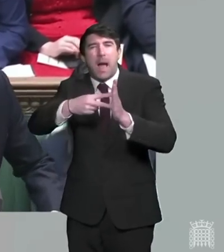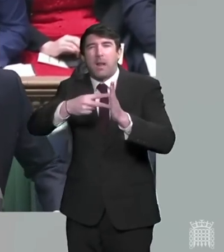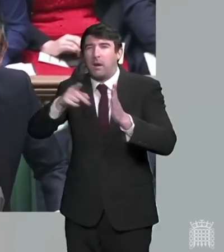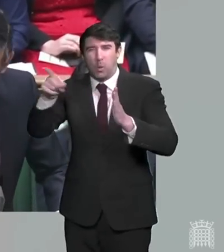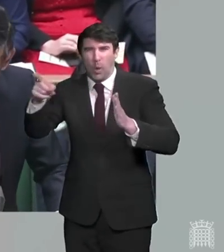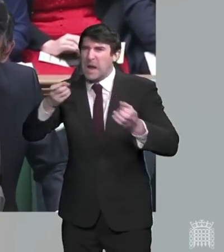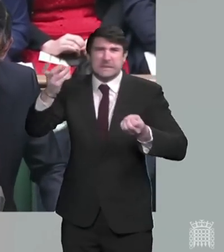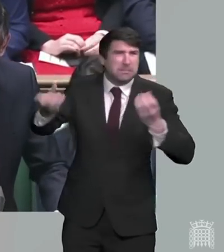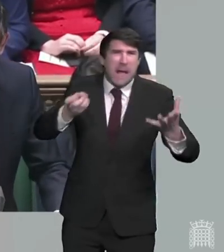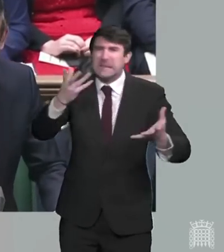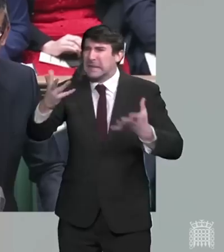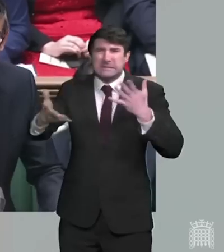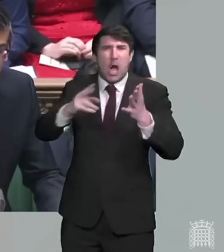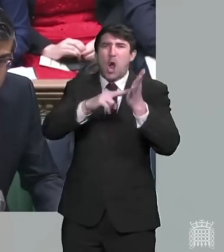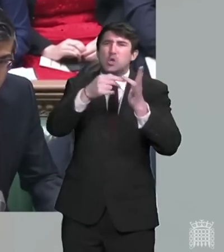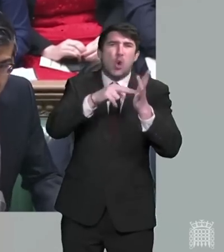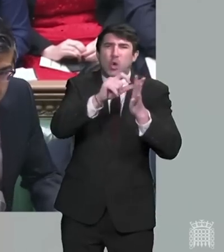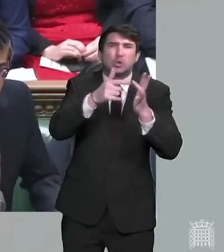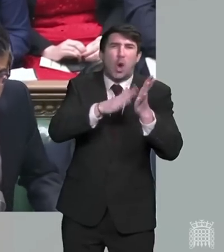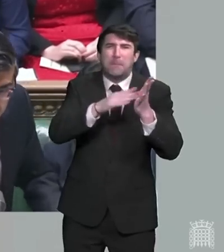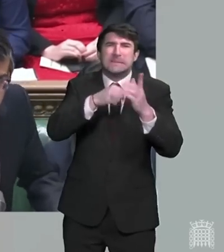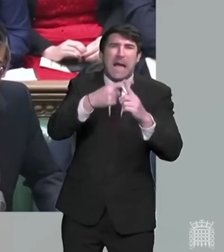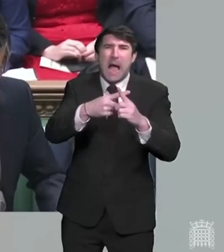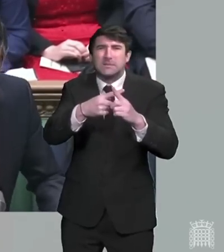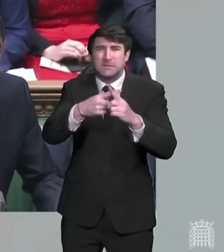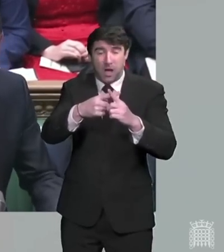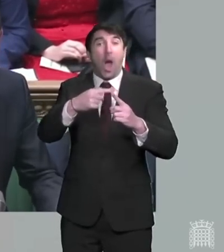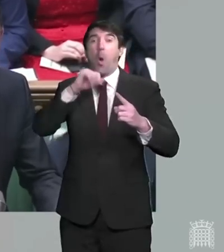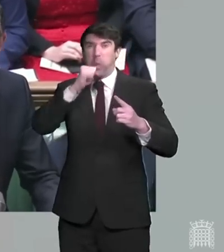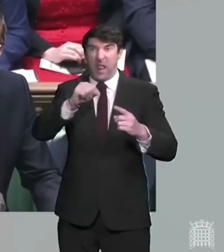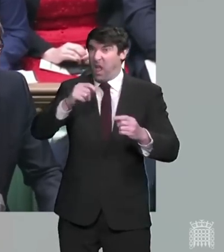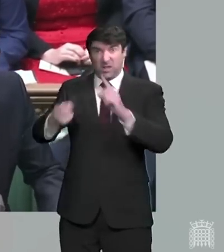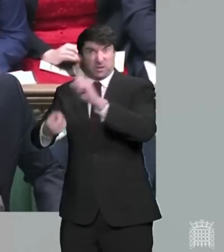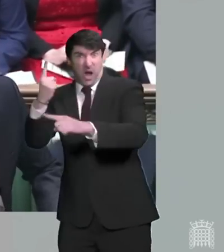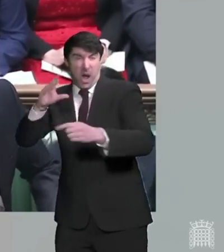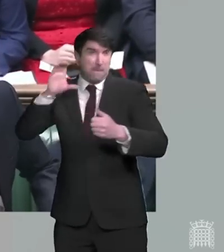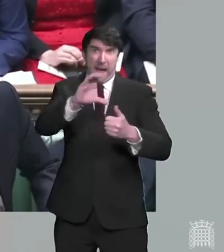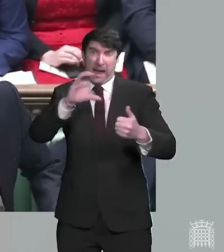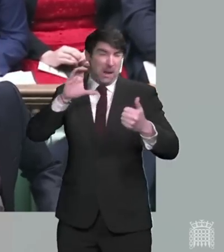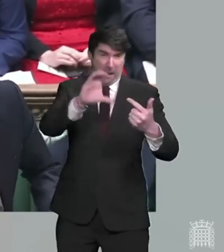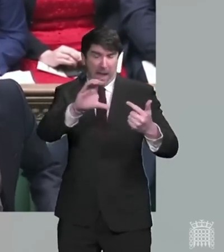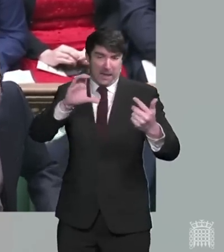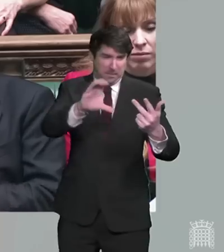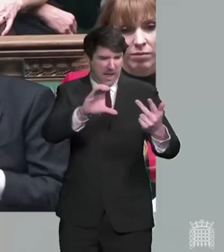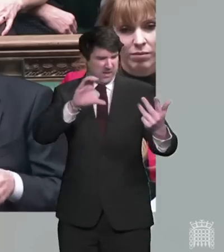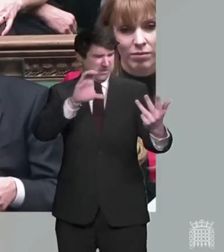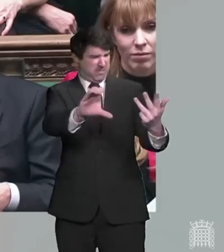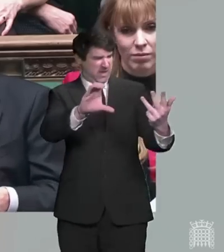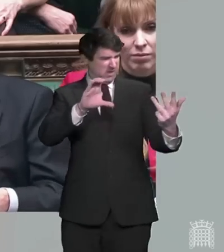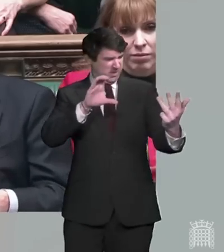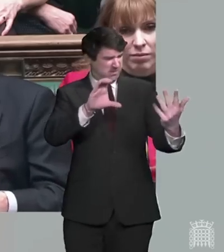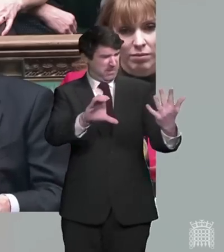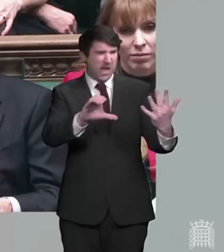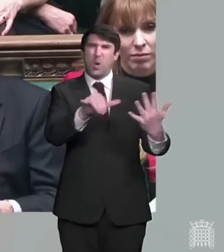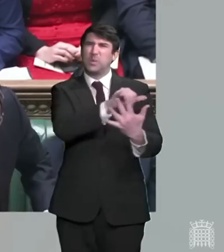he claims he'd raised from that policy on 5 different things, Mr. Speaker. It's the same old Labour Party, always running